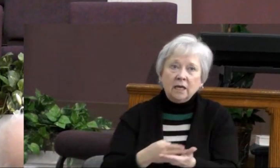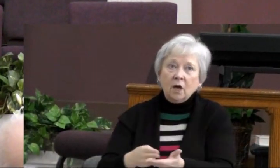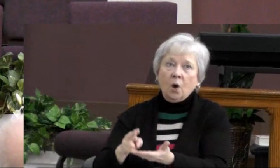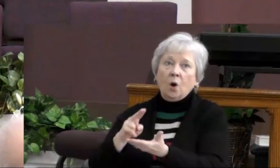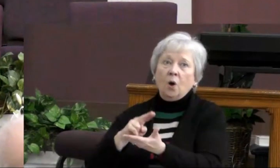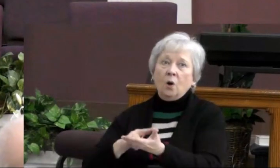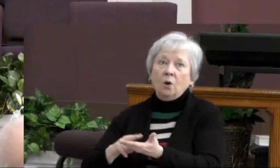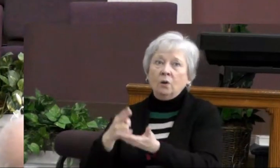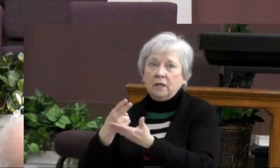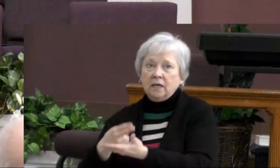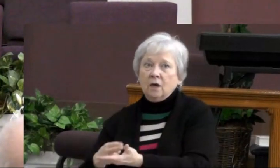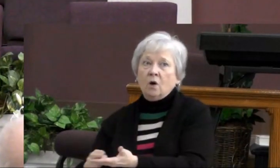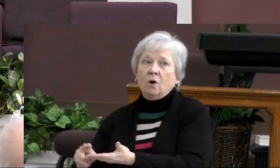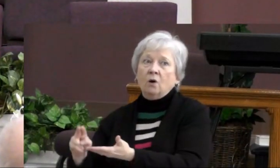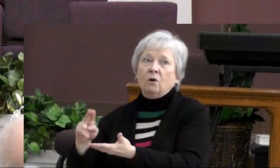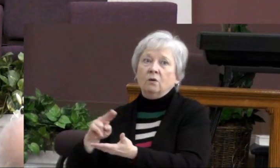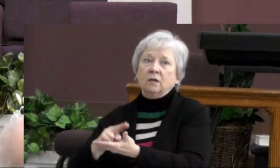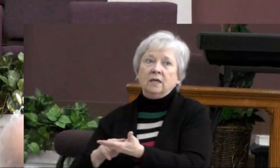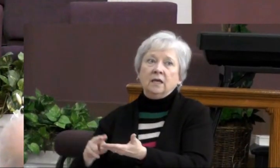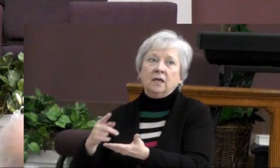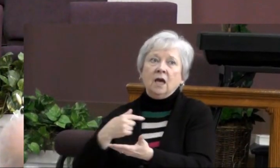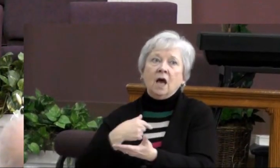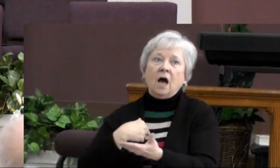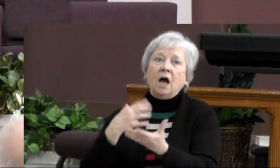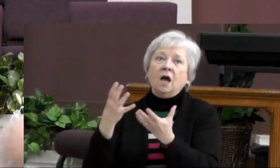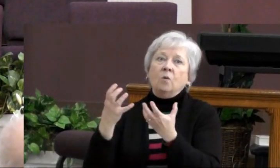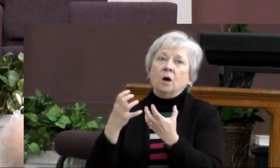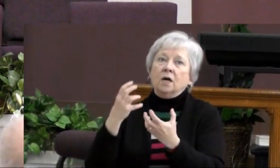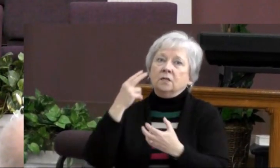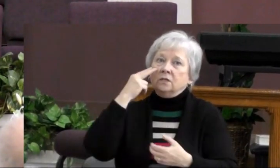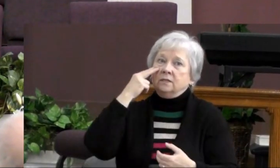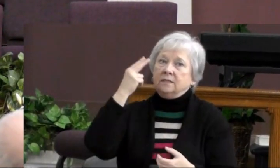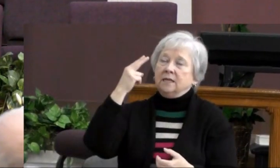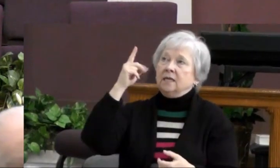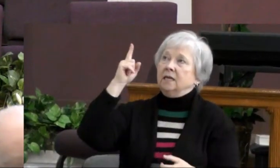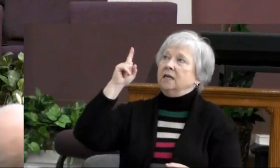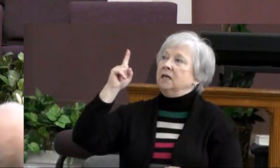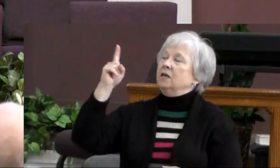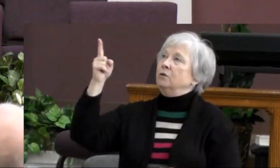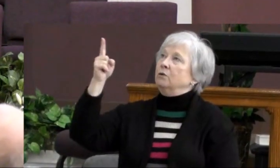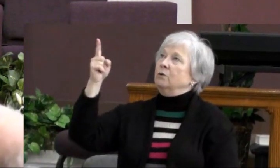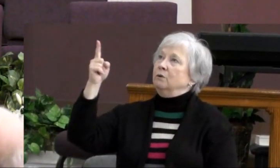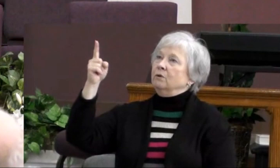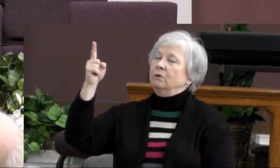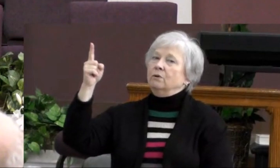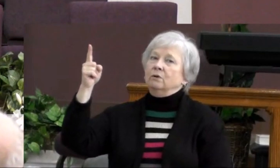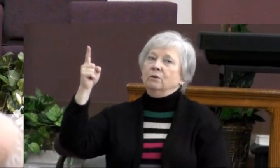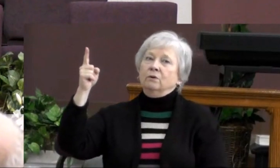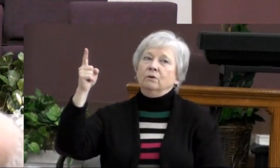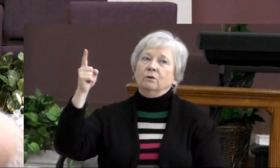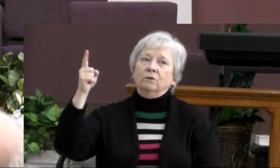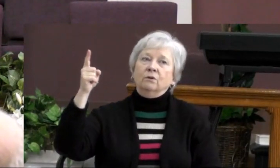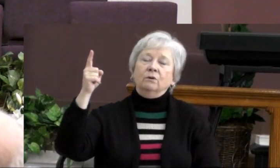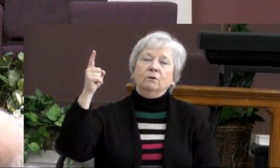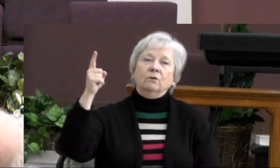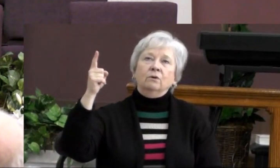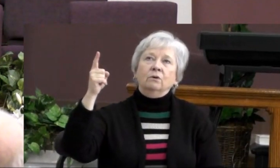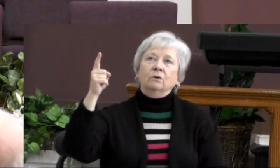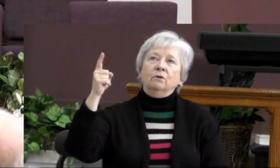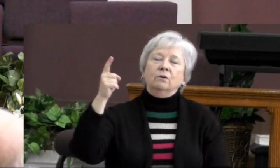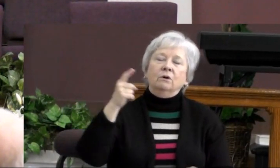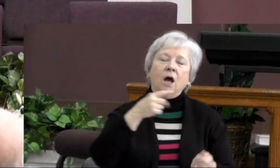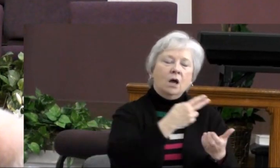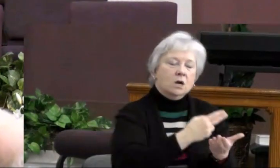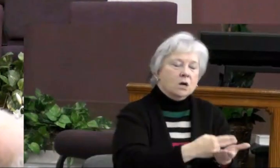Holy, holy, holy. I want to see you. Holy, holy.